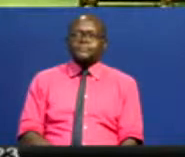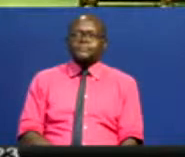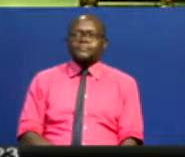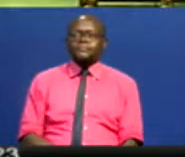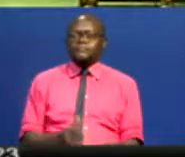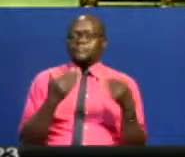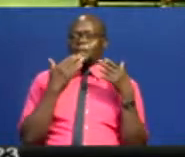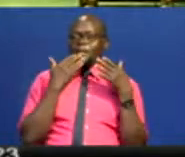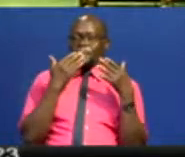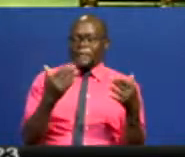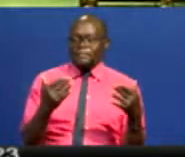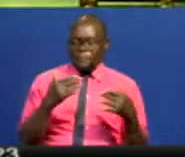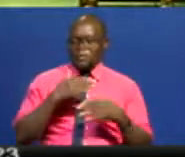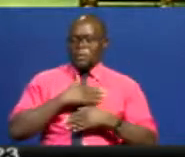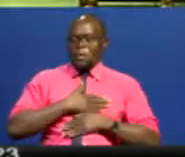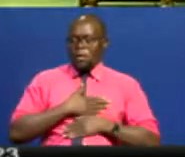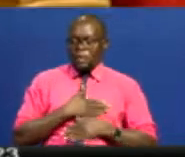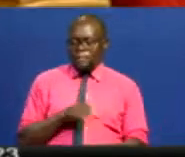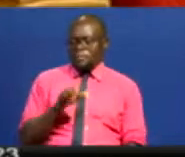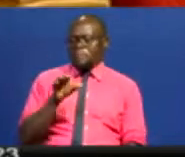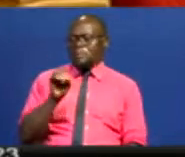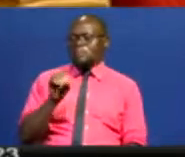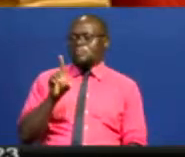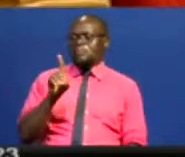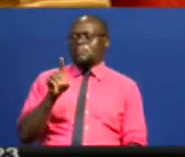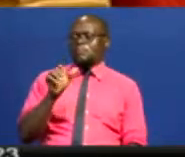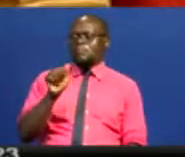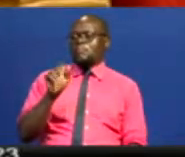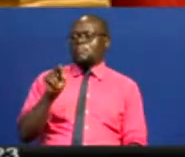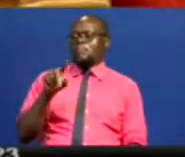Thank you, Honorable Danga. Matayos.